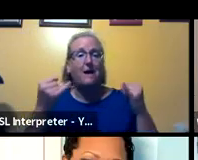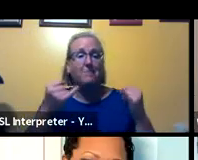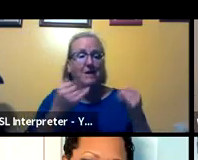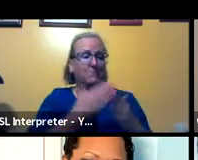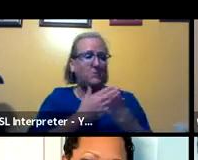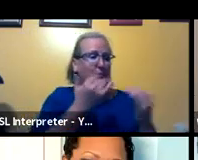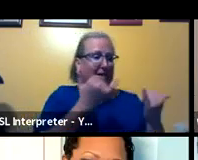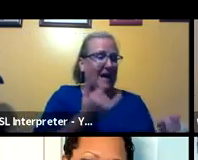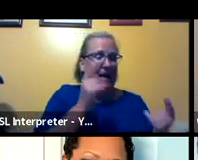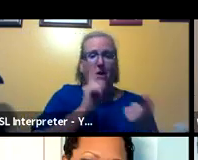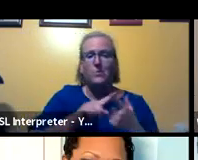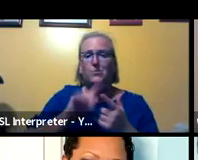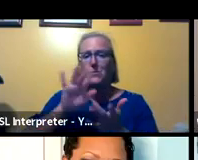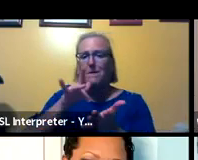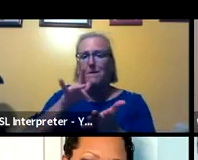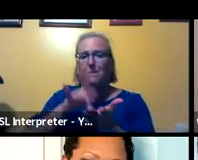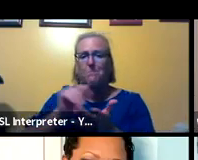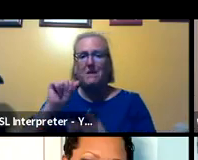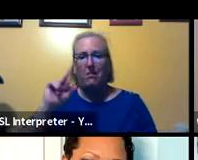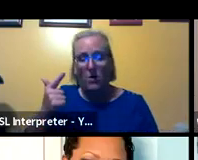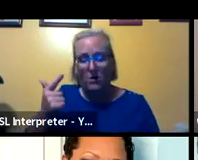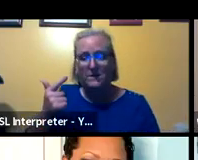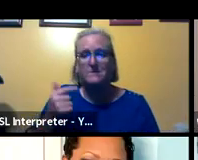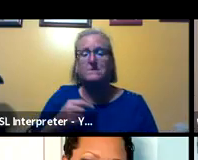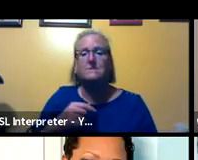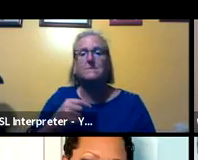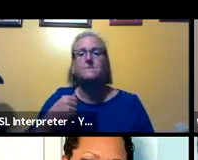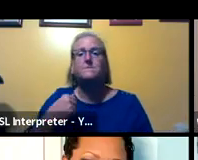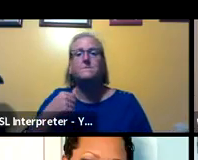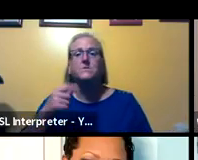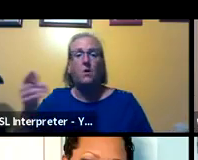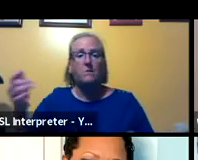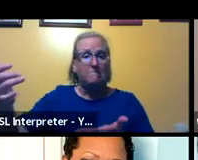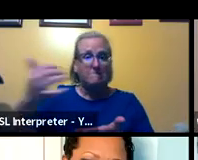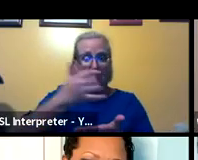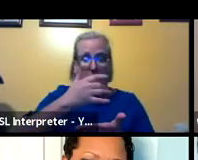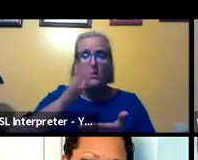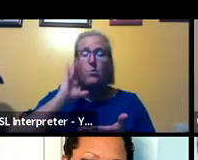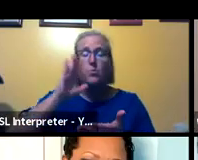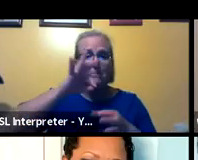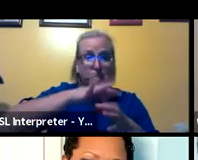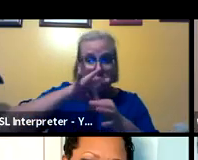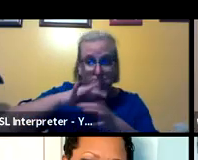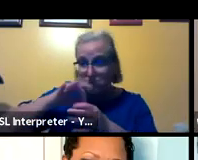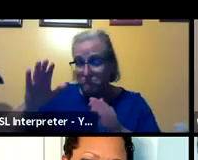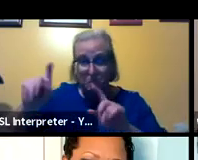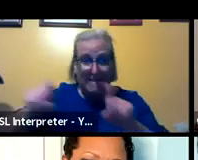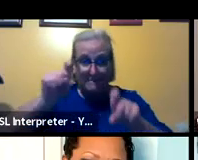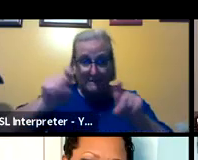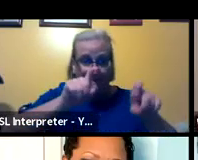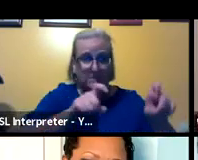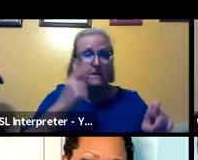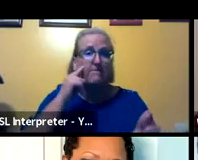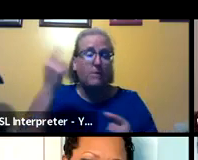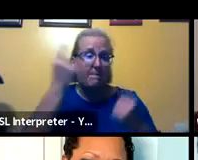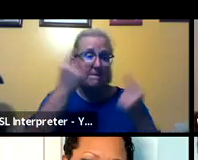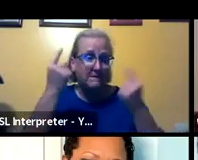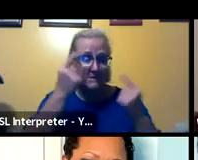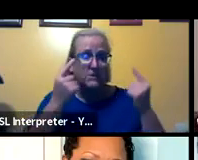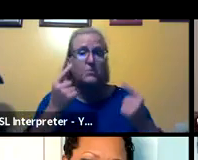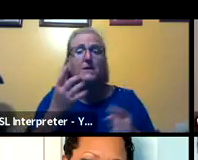and mid-August. We're going to poll the committee for suggested curricula for consideration, get